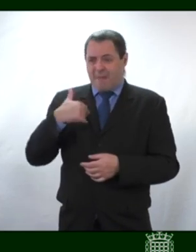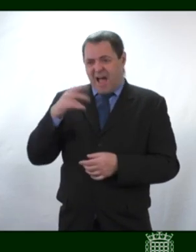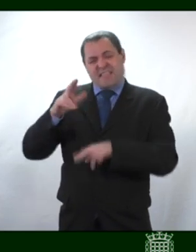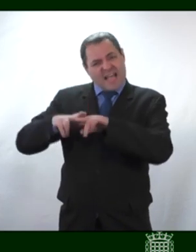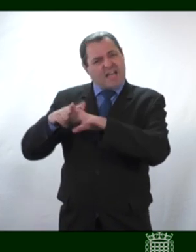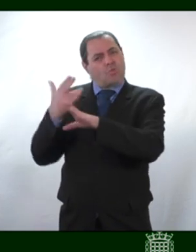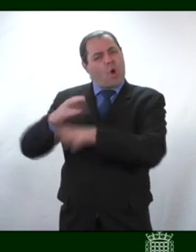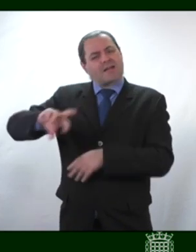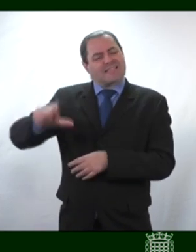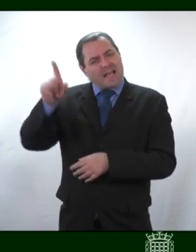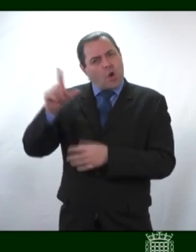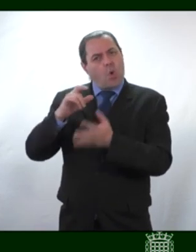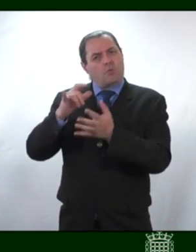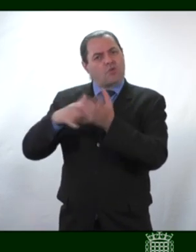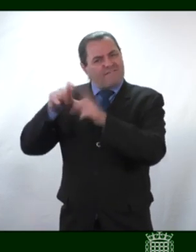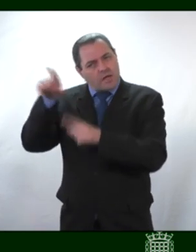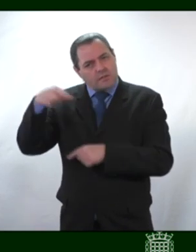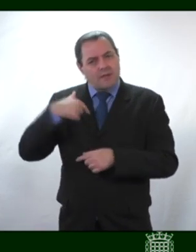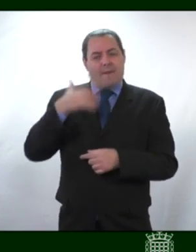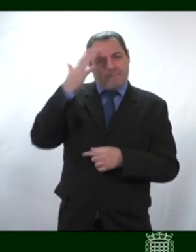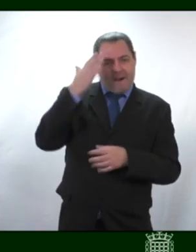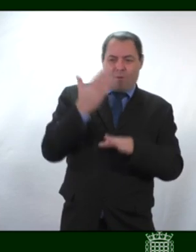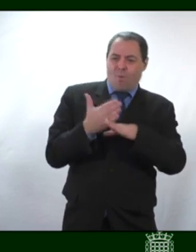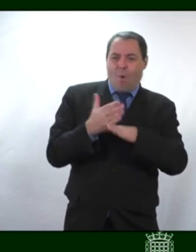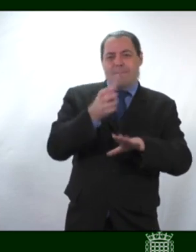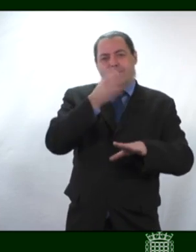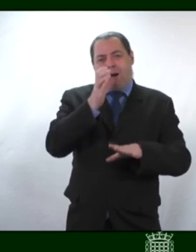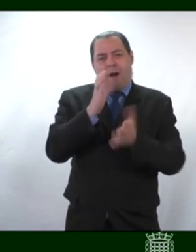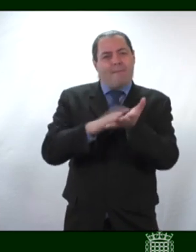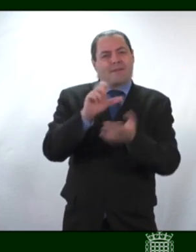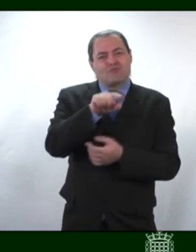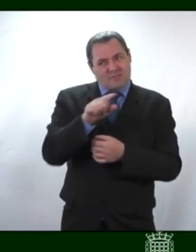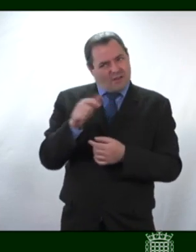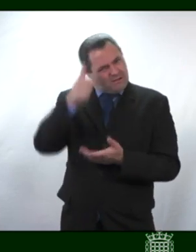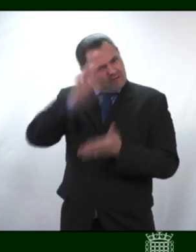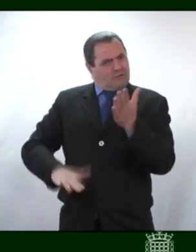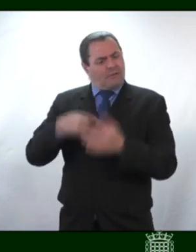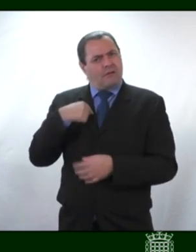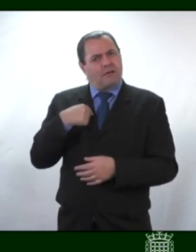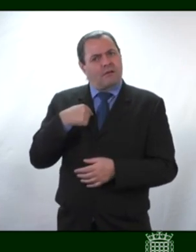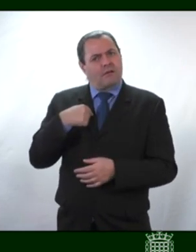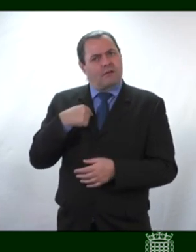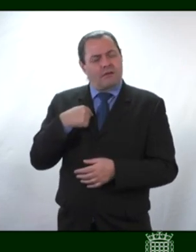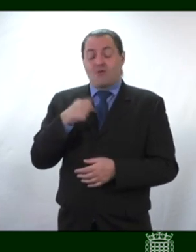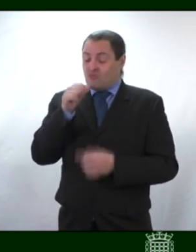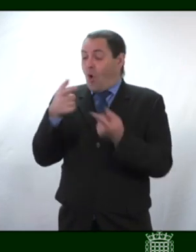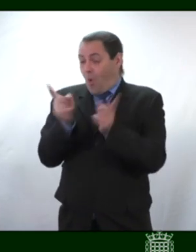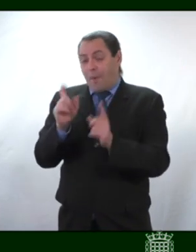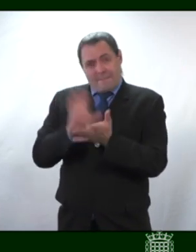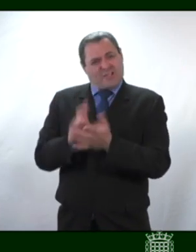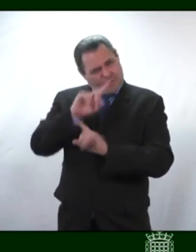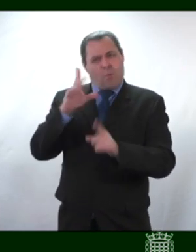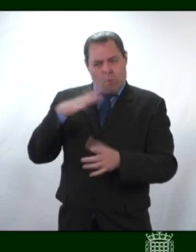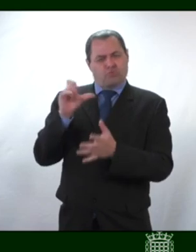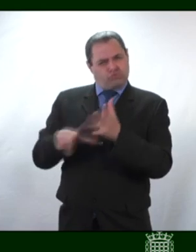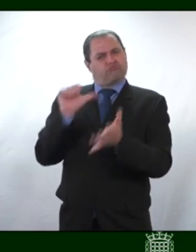worked in bars in Manchester. I know that across Manchester, people will want to do the right thing, but they won't be